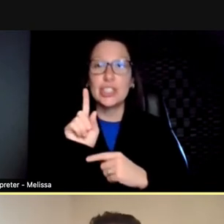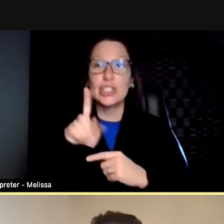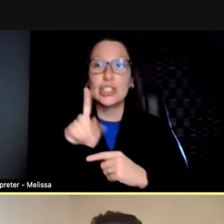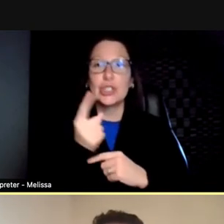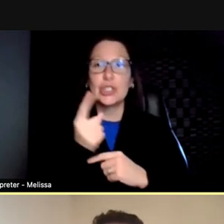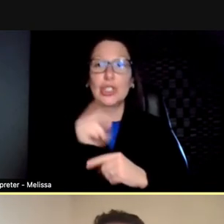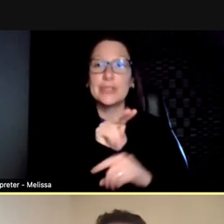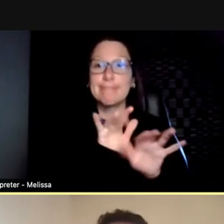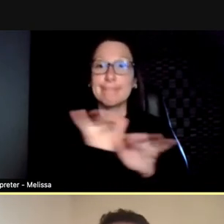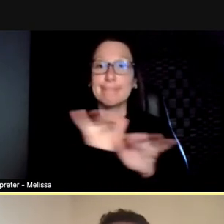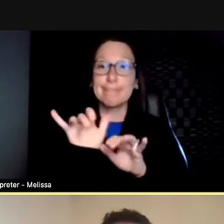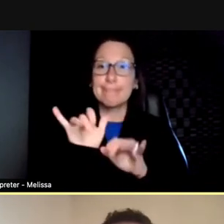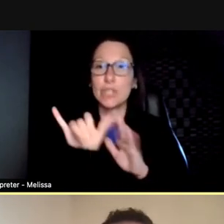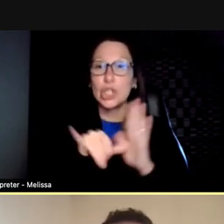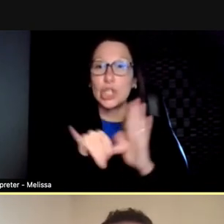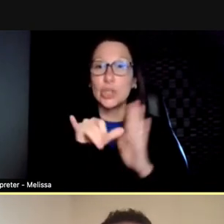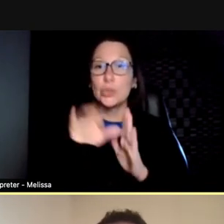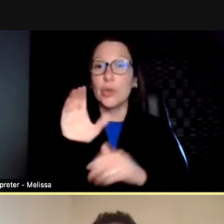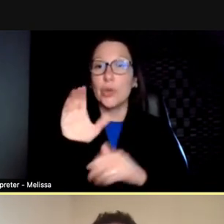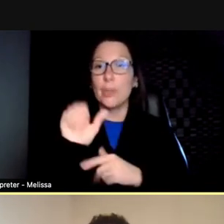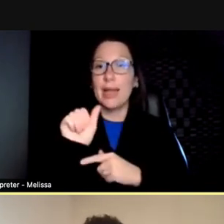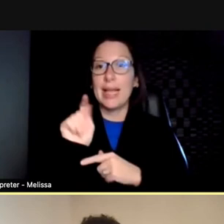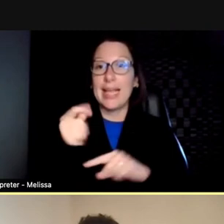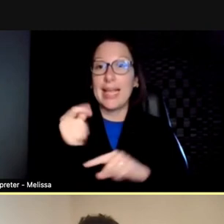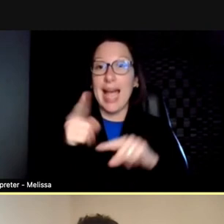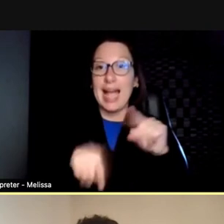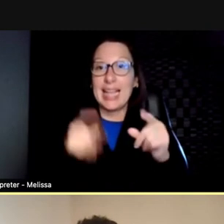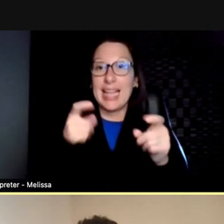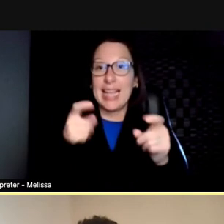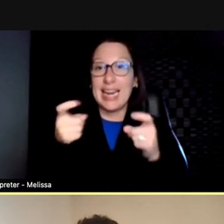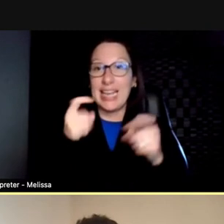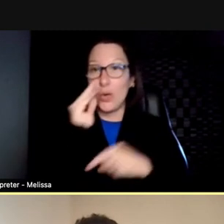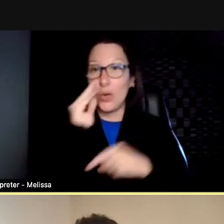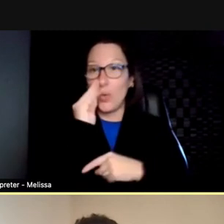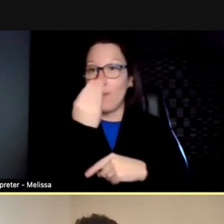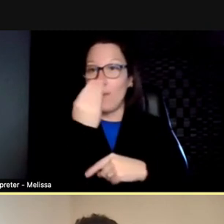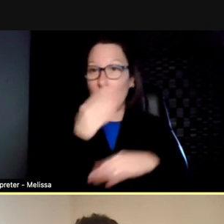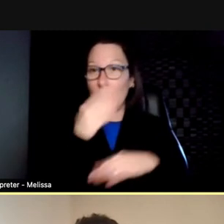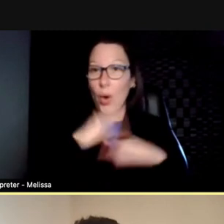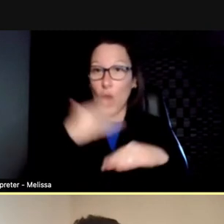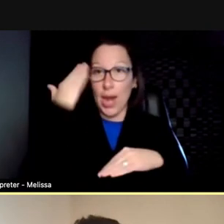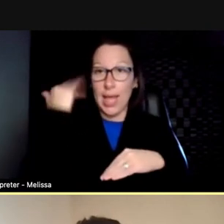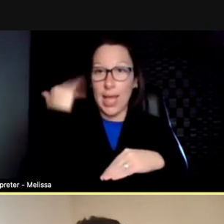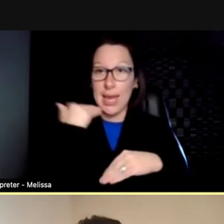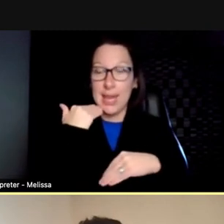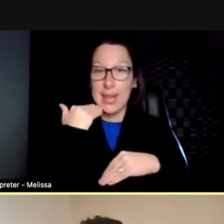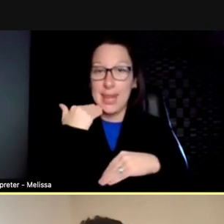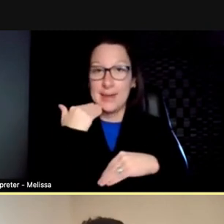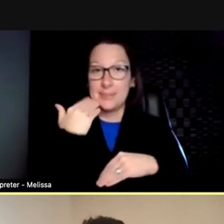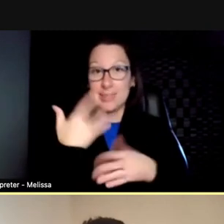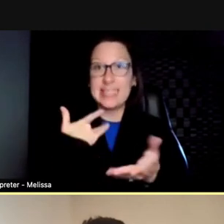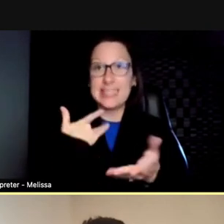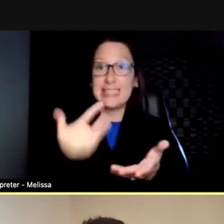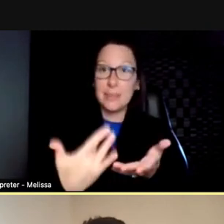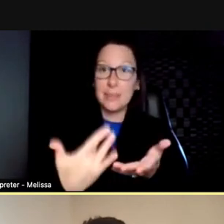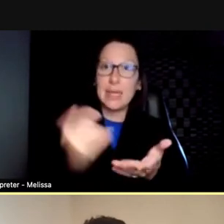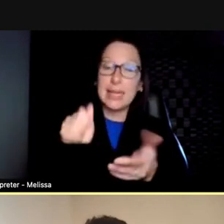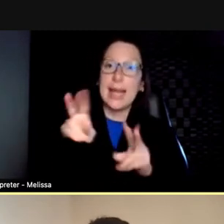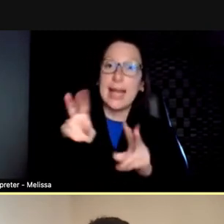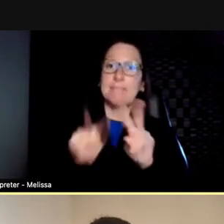YouTube for cat can't handle flower on head. Usually we can tell that a student